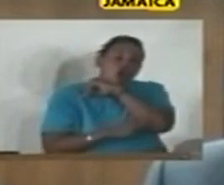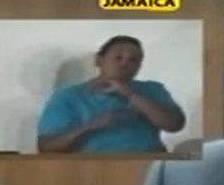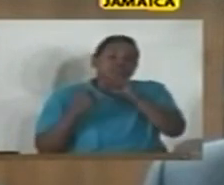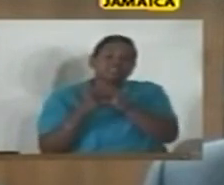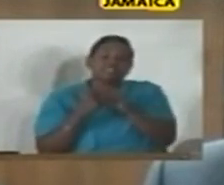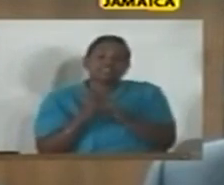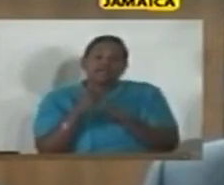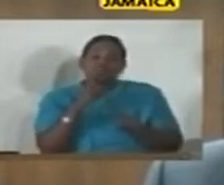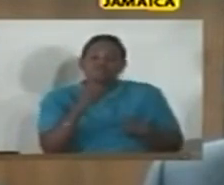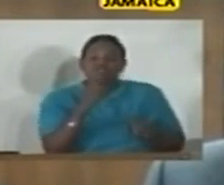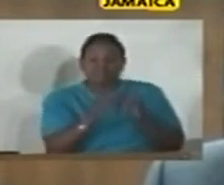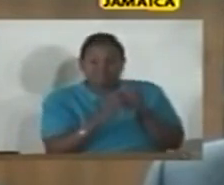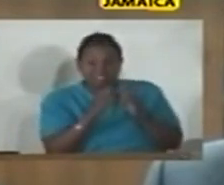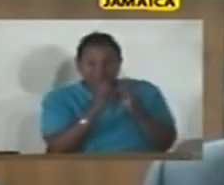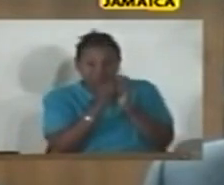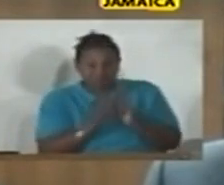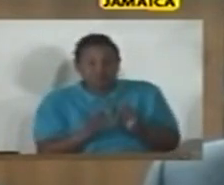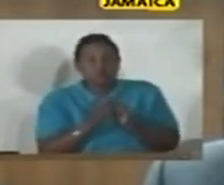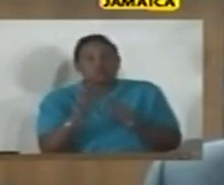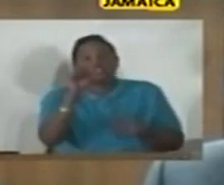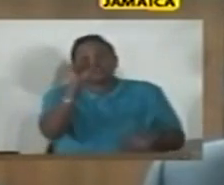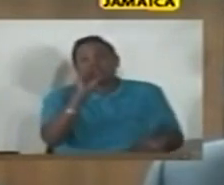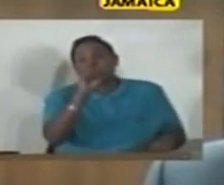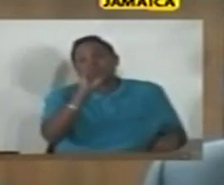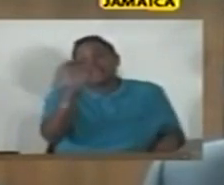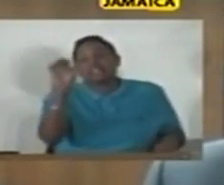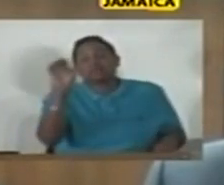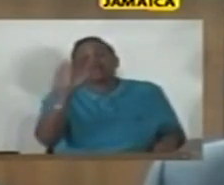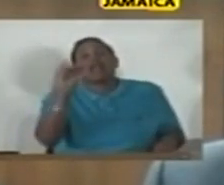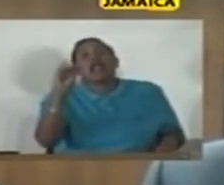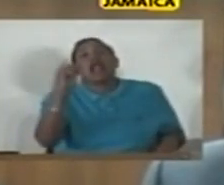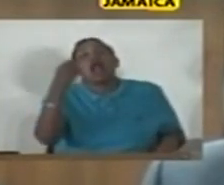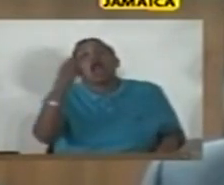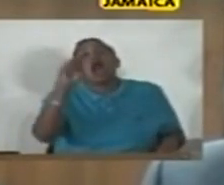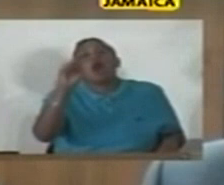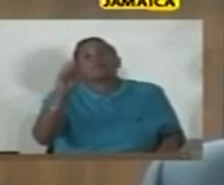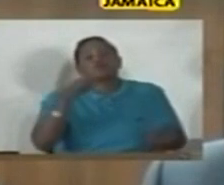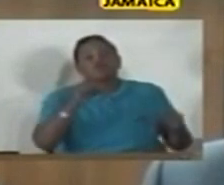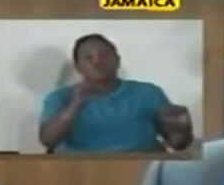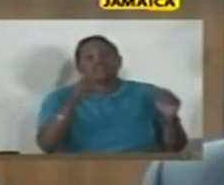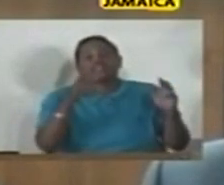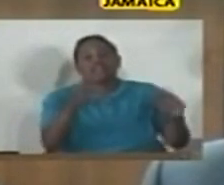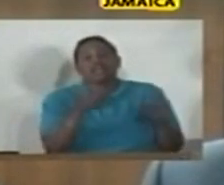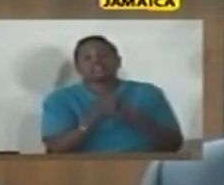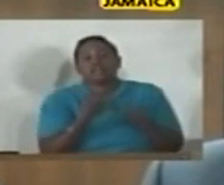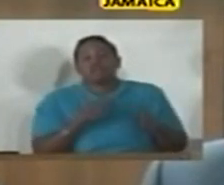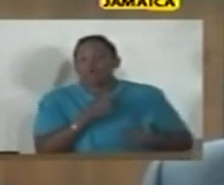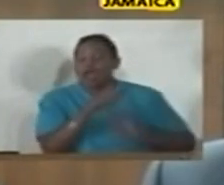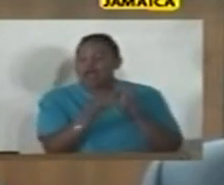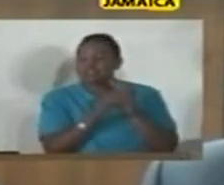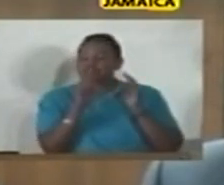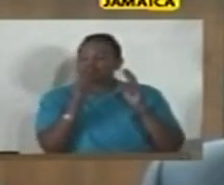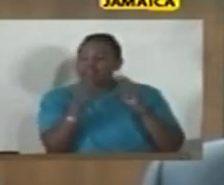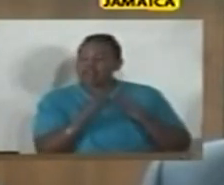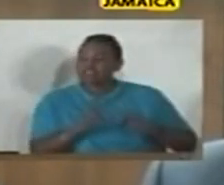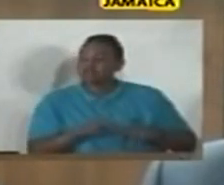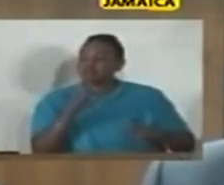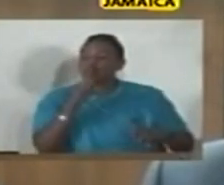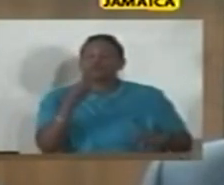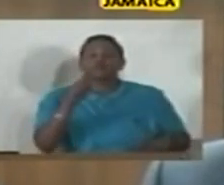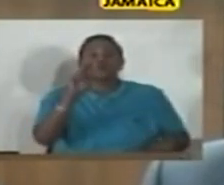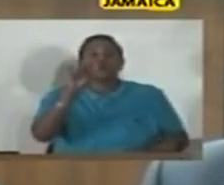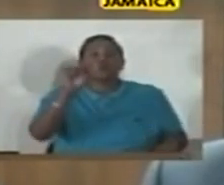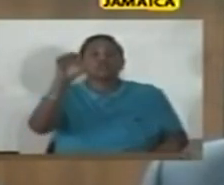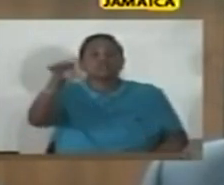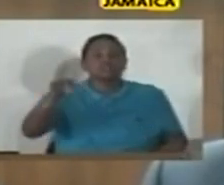been outfitted with St. Elizabeth and Harbour Street next in line. We are also exploring standalone units at